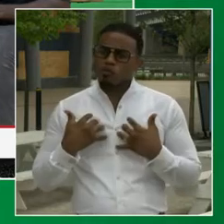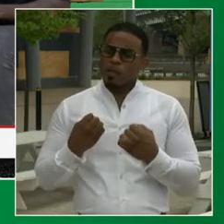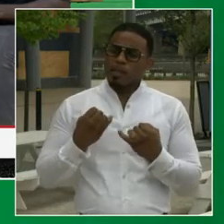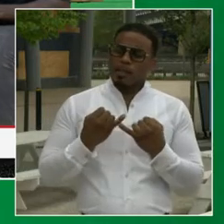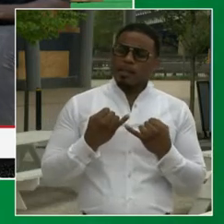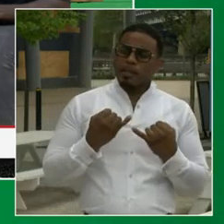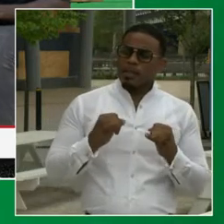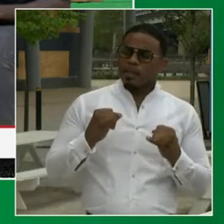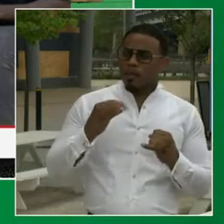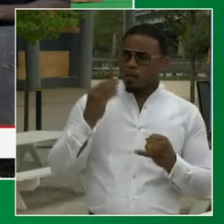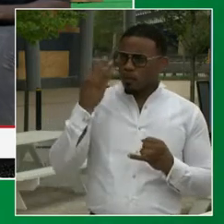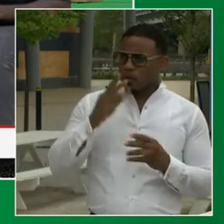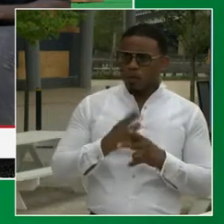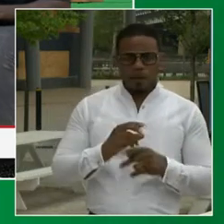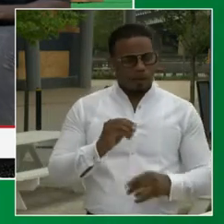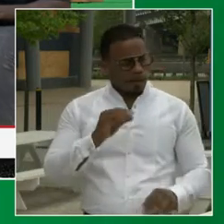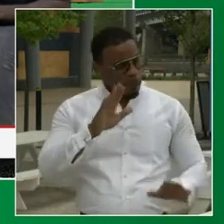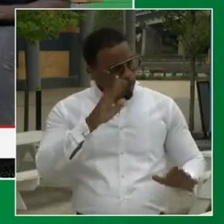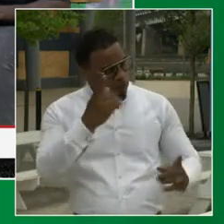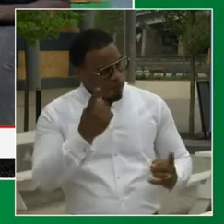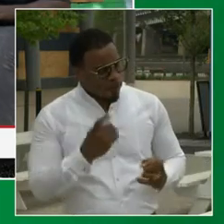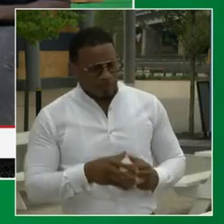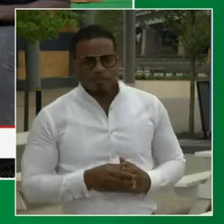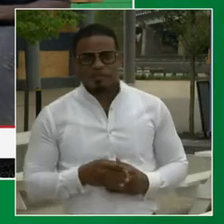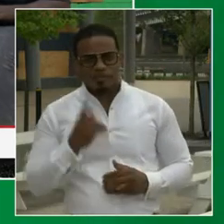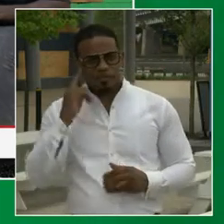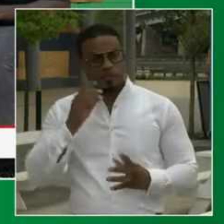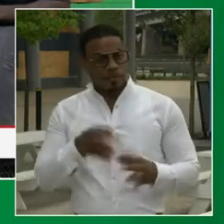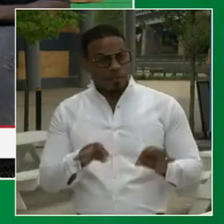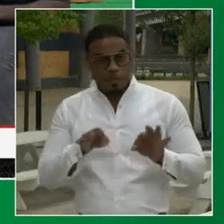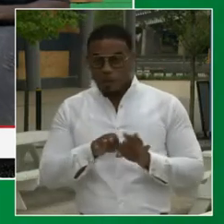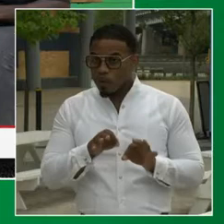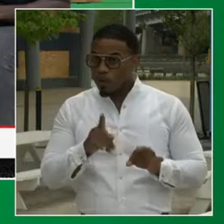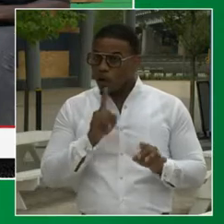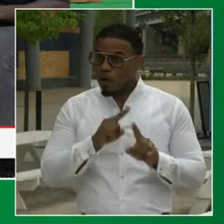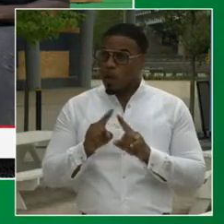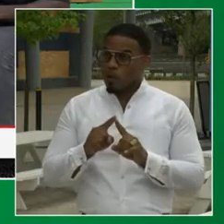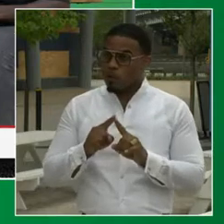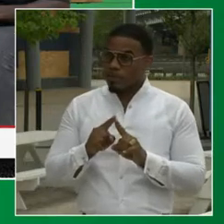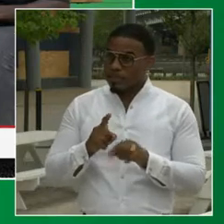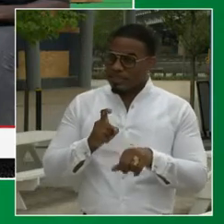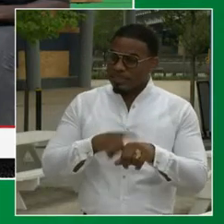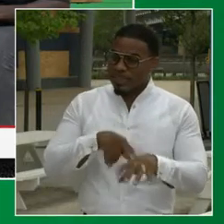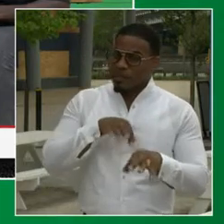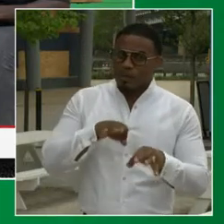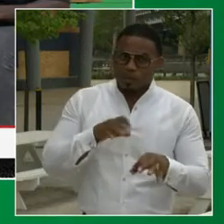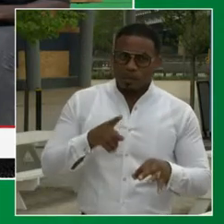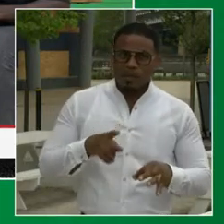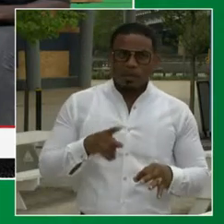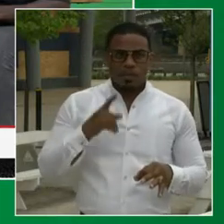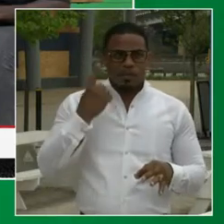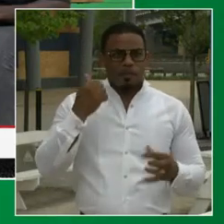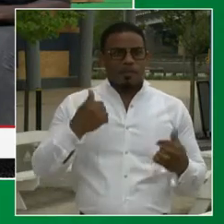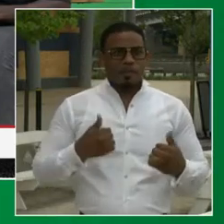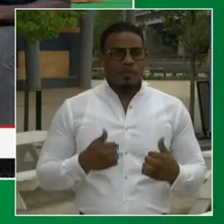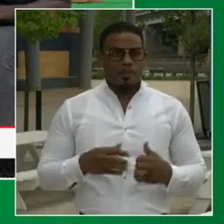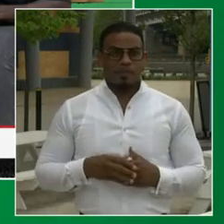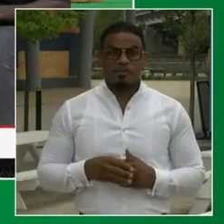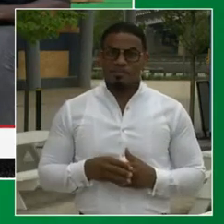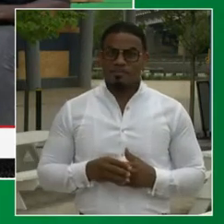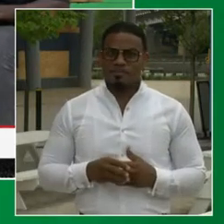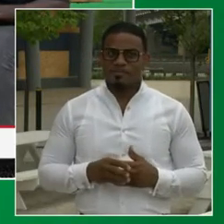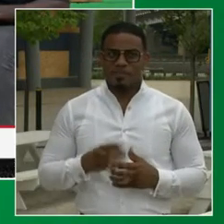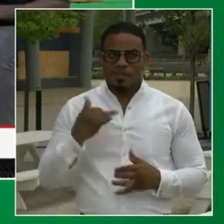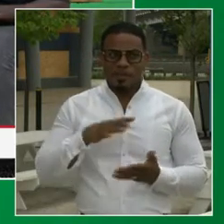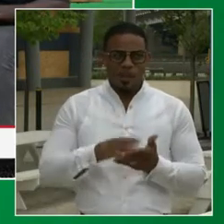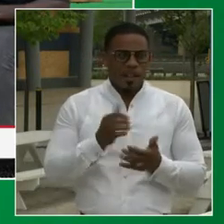strengthening indie beauty brands? That's a really great question. I think it's an important one, but it's also a timely one. And for me, if